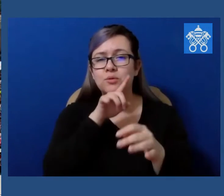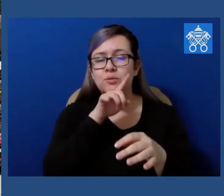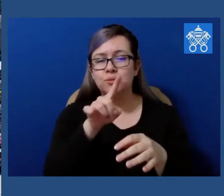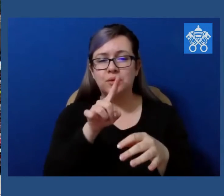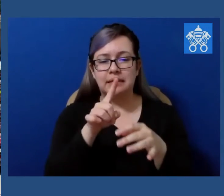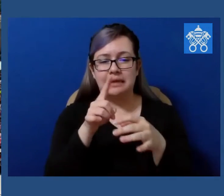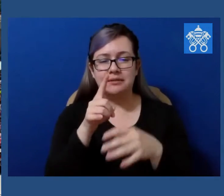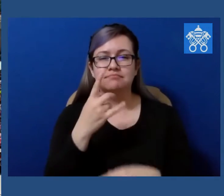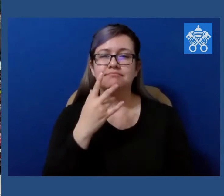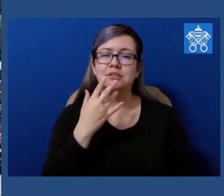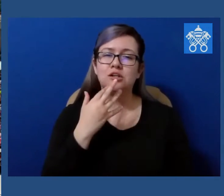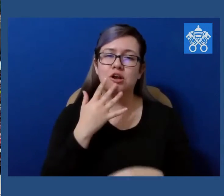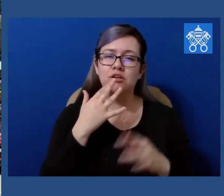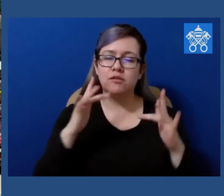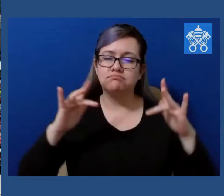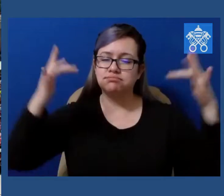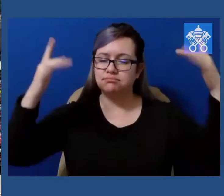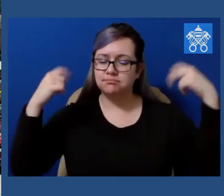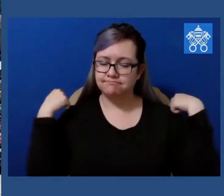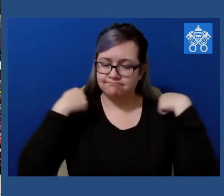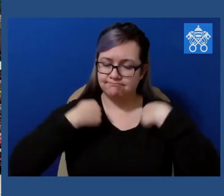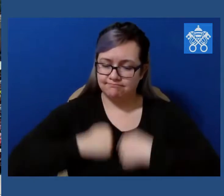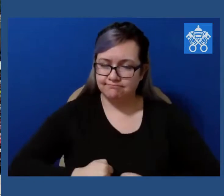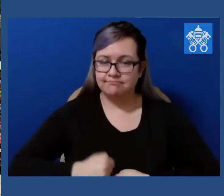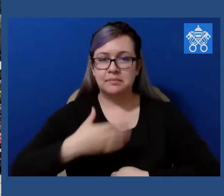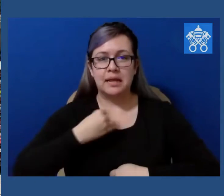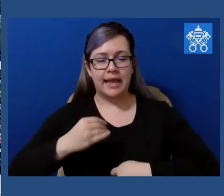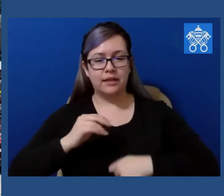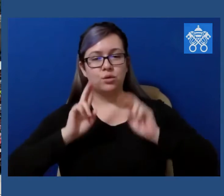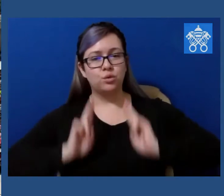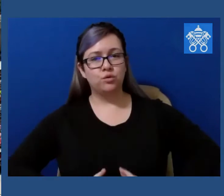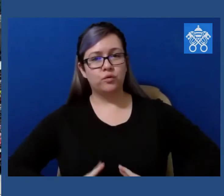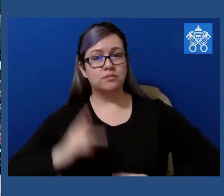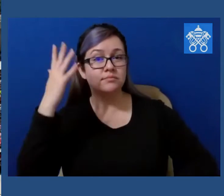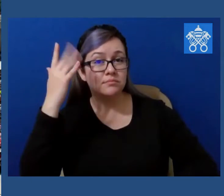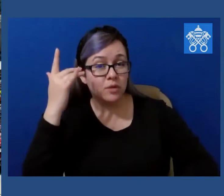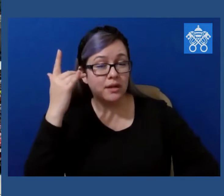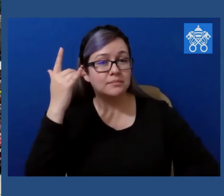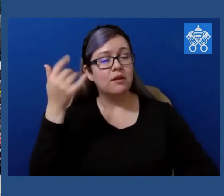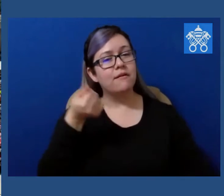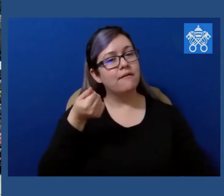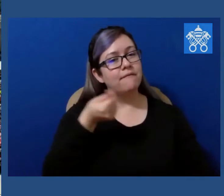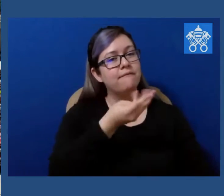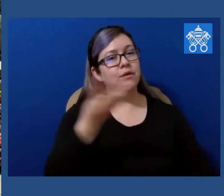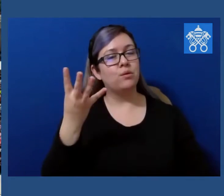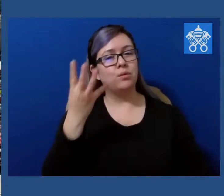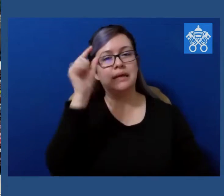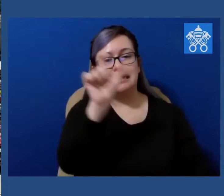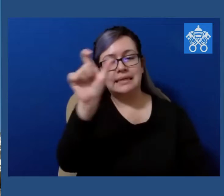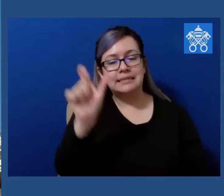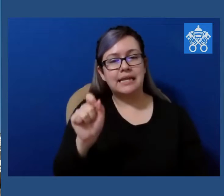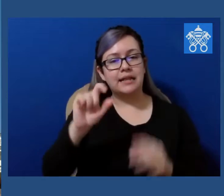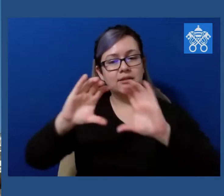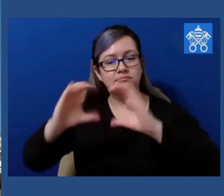very colorful jackets and uniforms, because today there are several